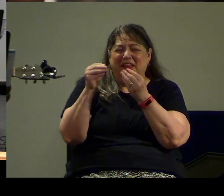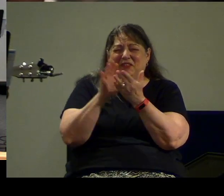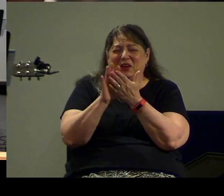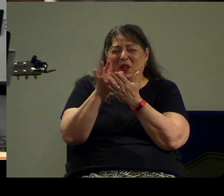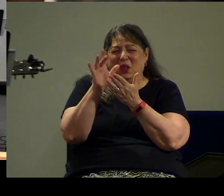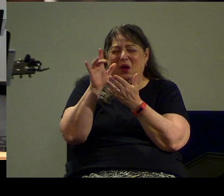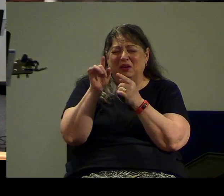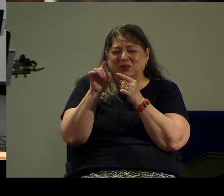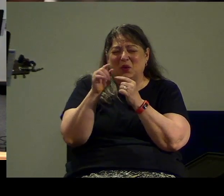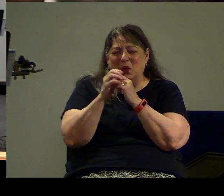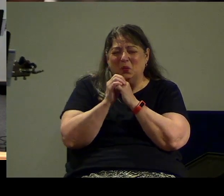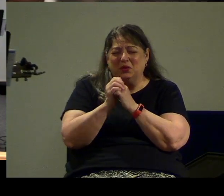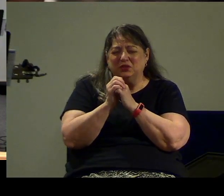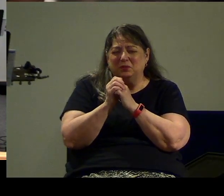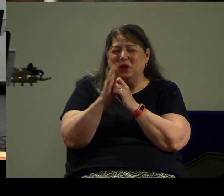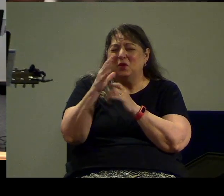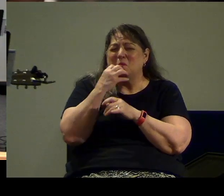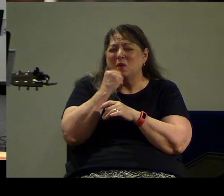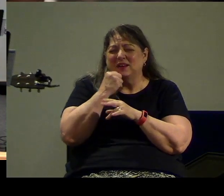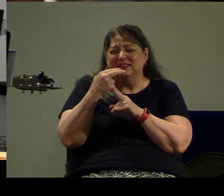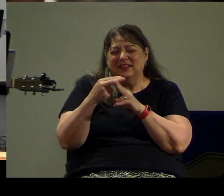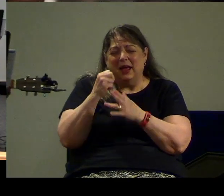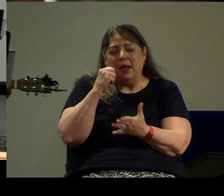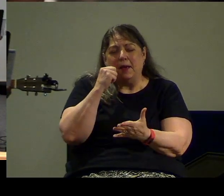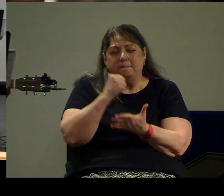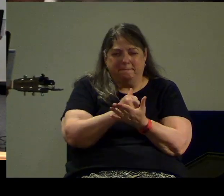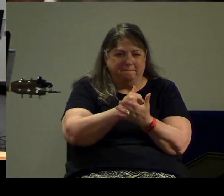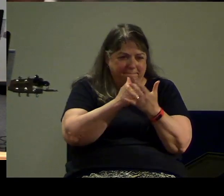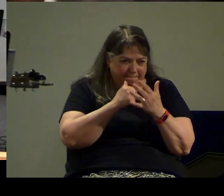our worship. In your precious name, amen.